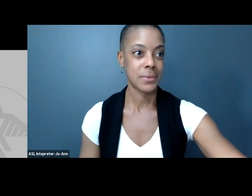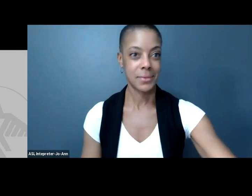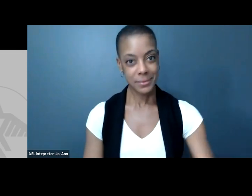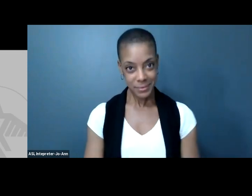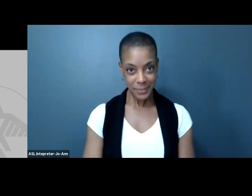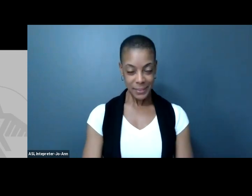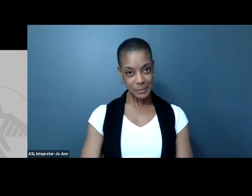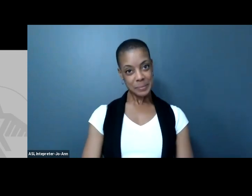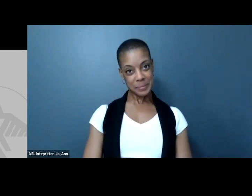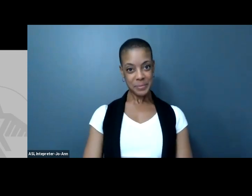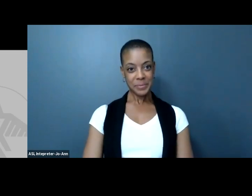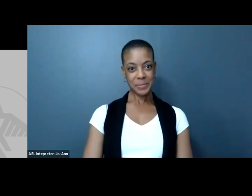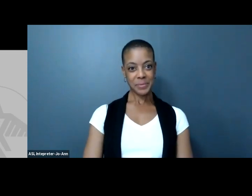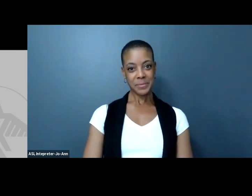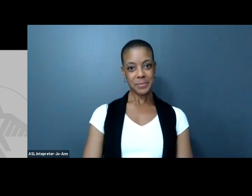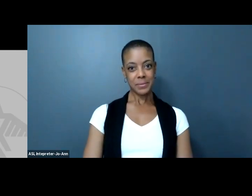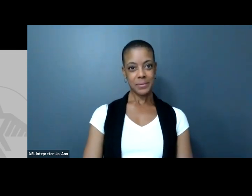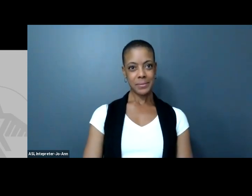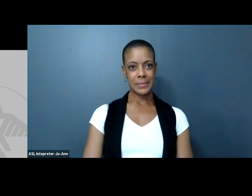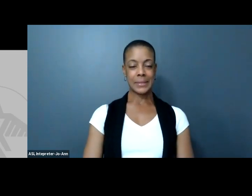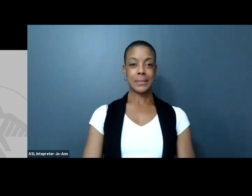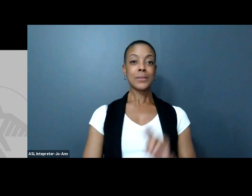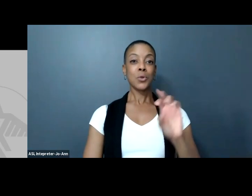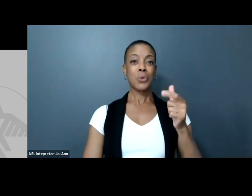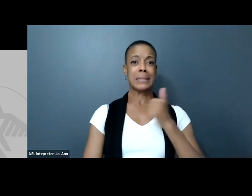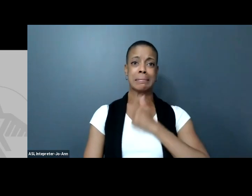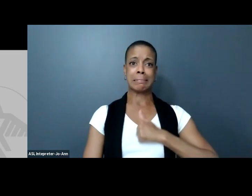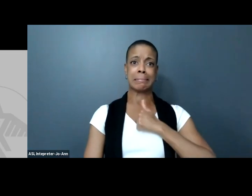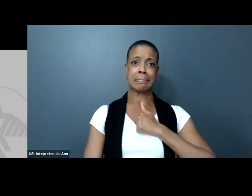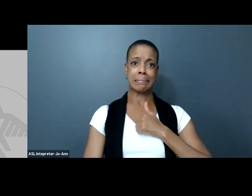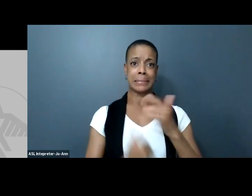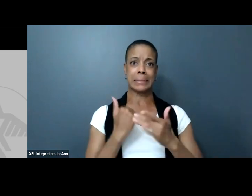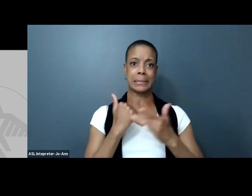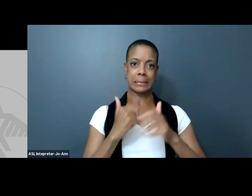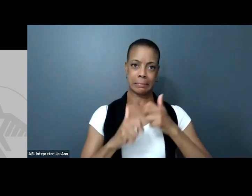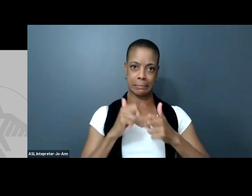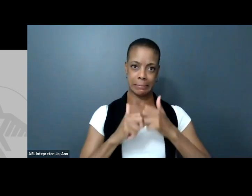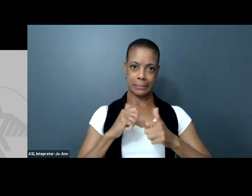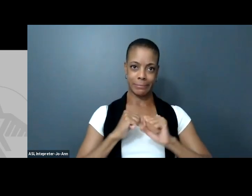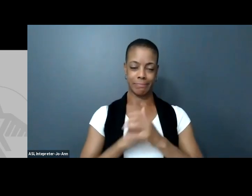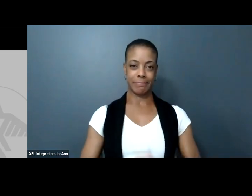Sorry about that, folks.